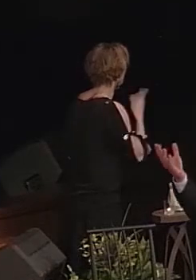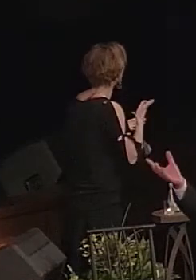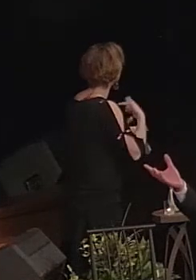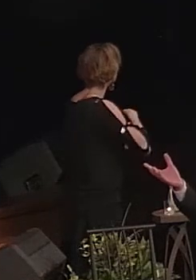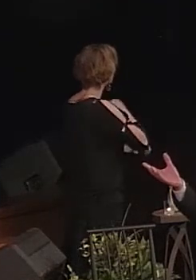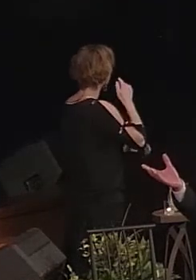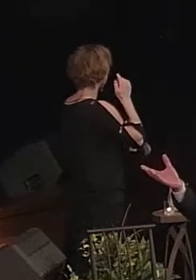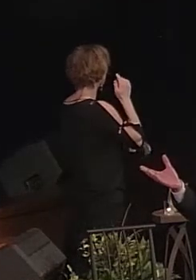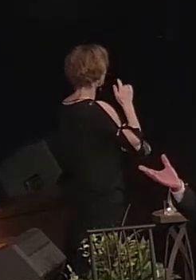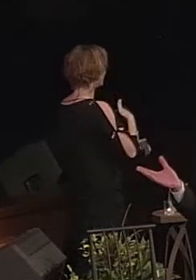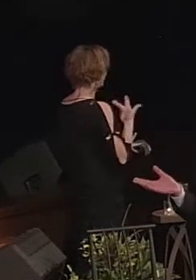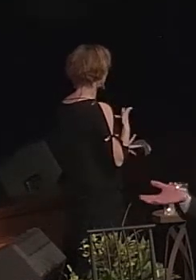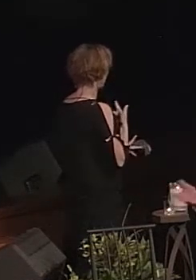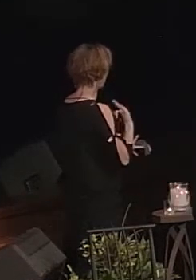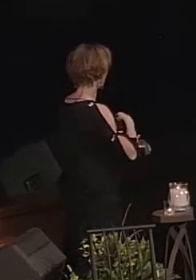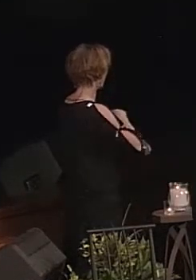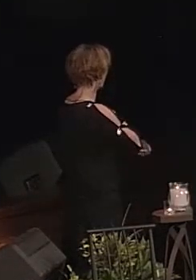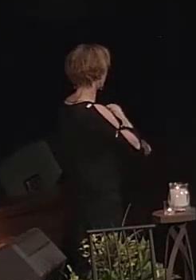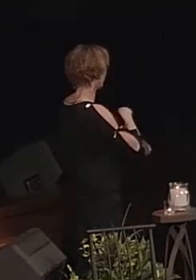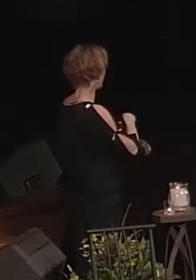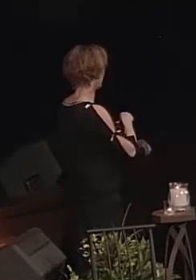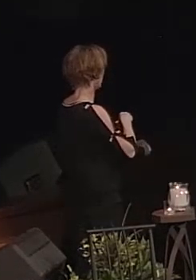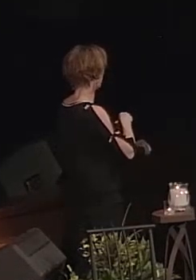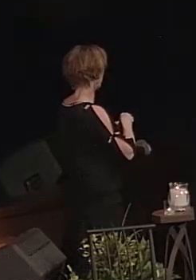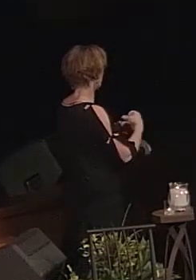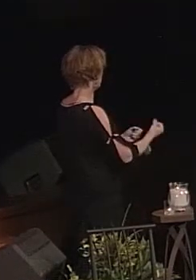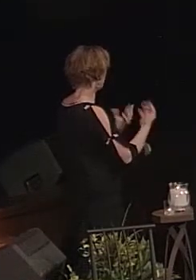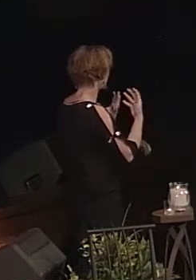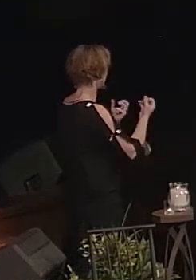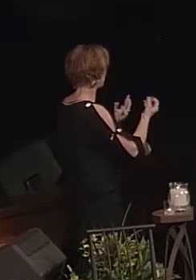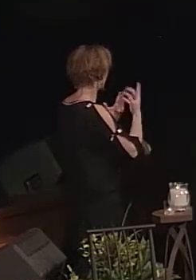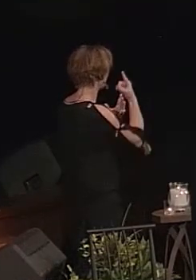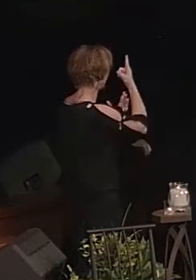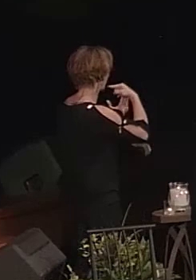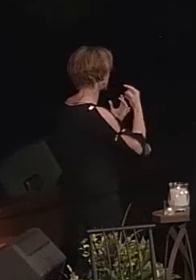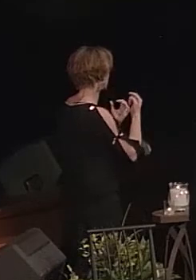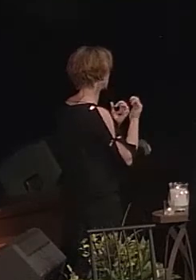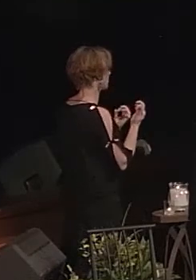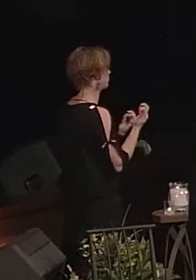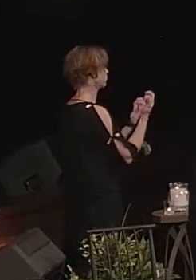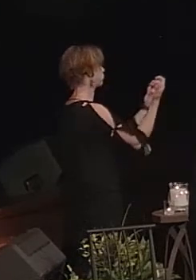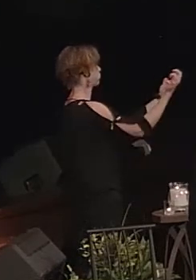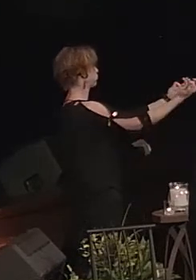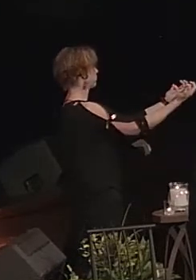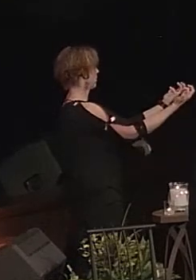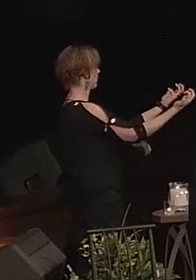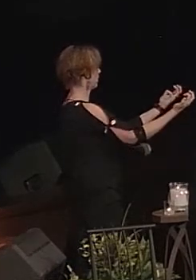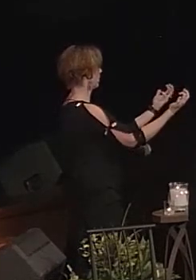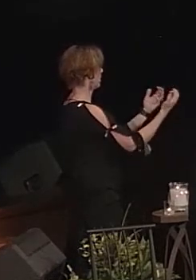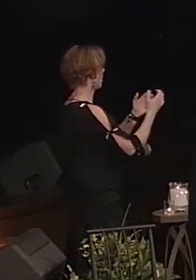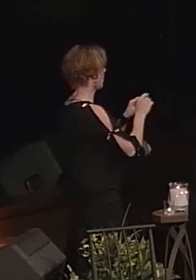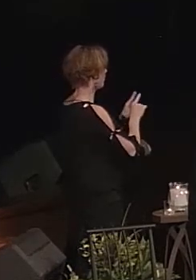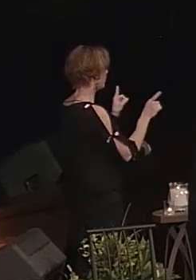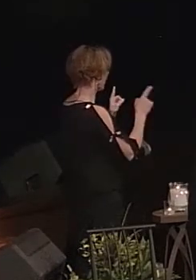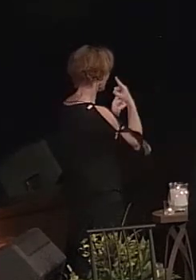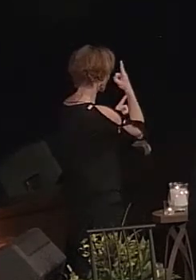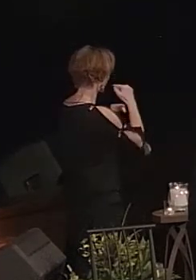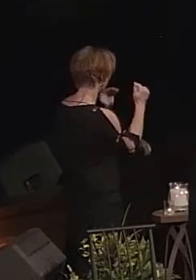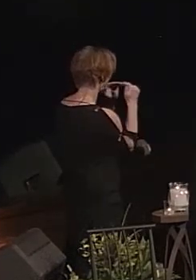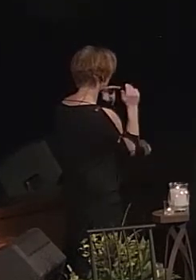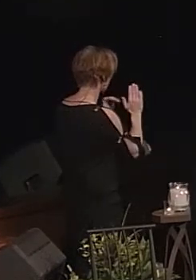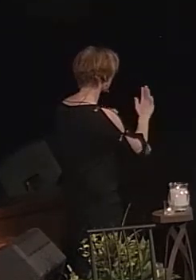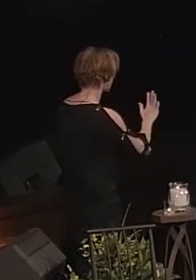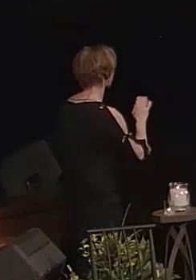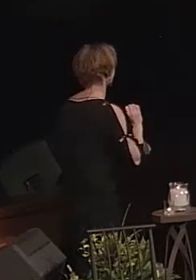we're in a sea of an infinite amount of faces, but there's no face like yours. You may feel an